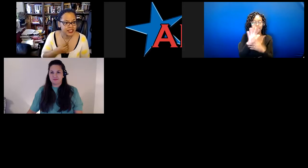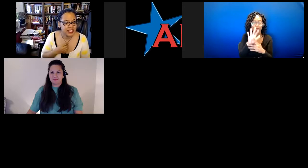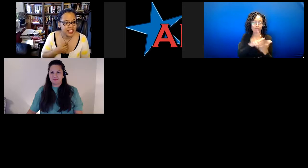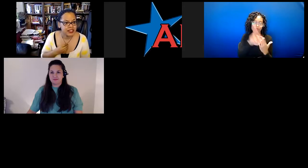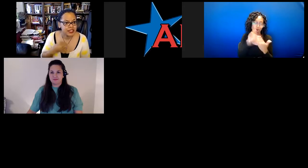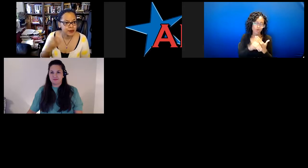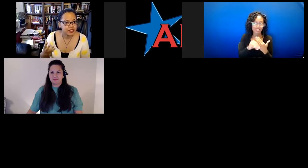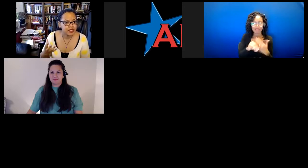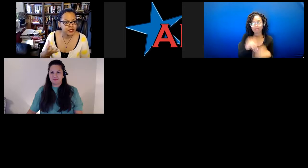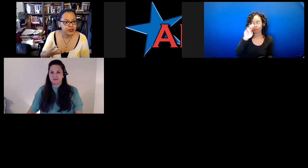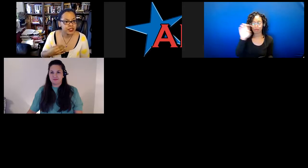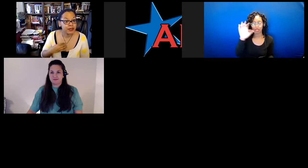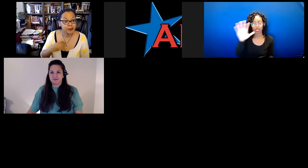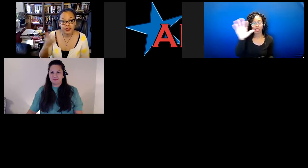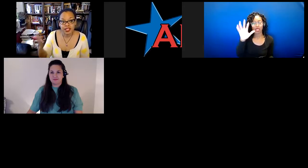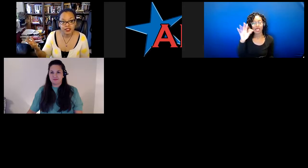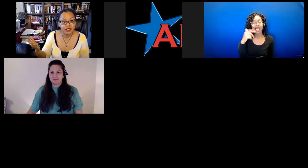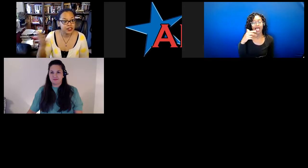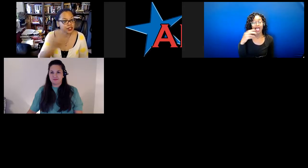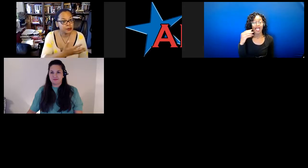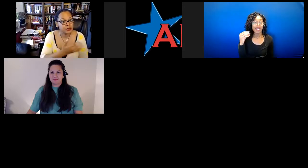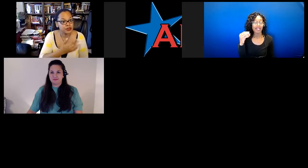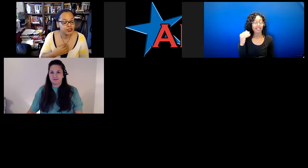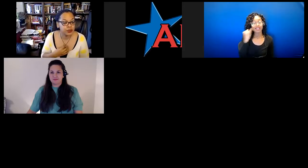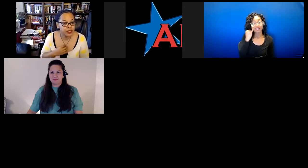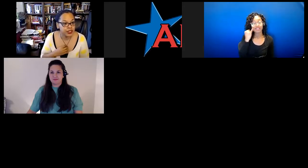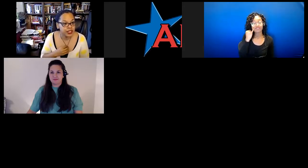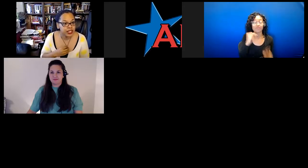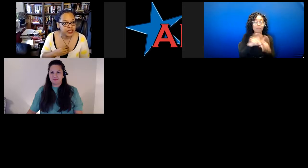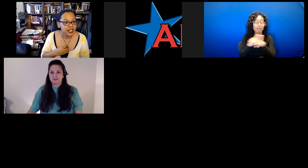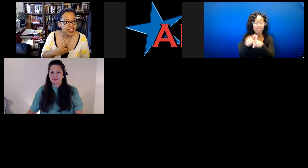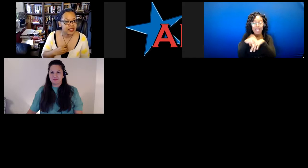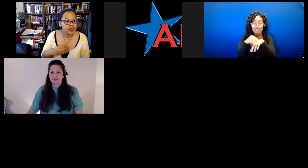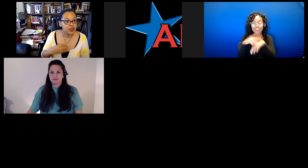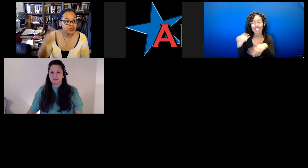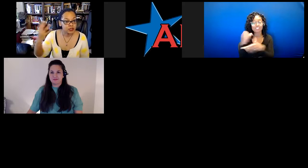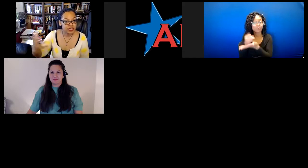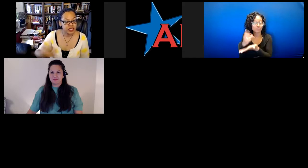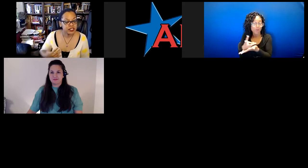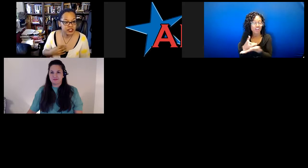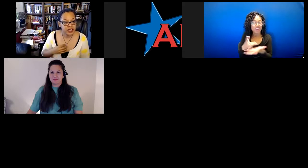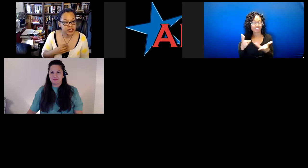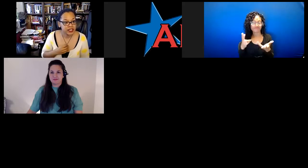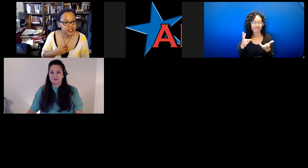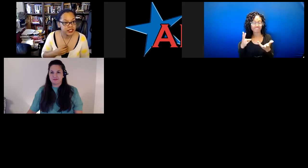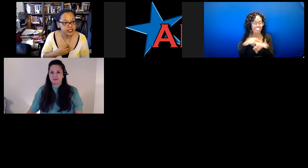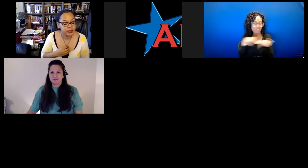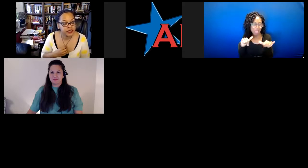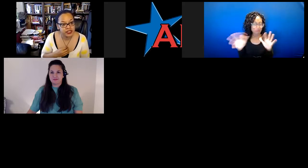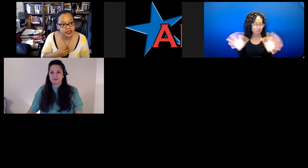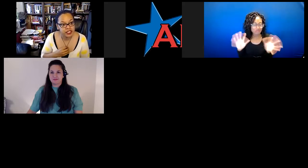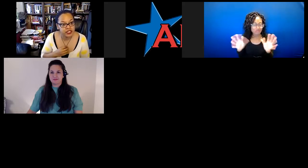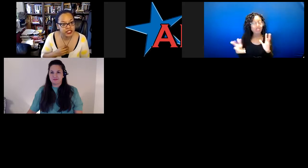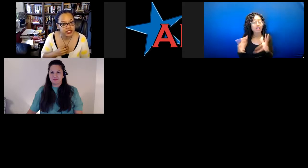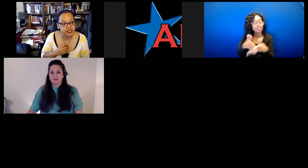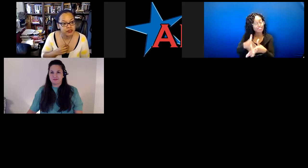England, and it is a person who could be a peer counselor all the way up to a social worker that it also shares the identities, lived experiences,